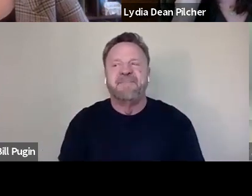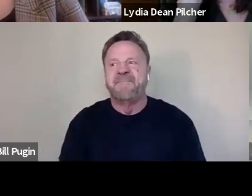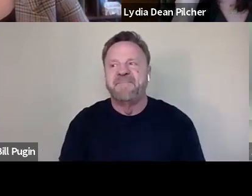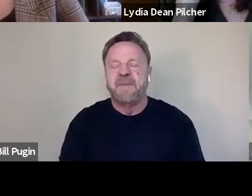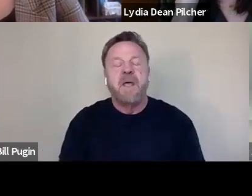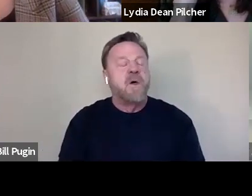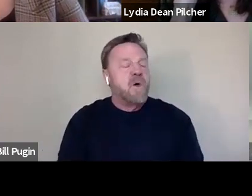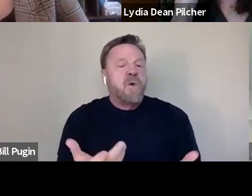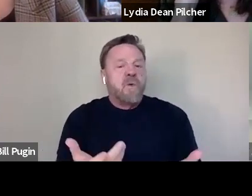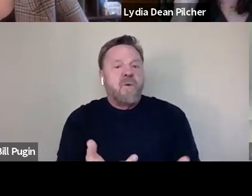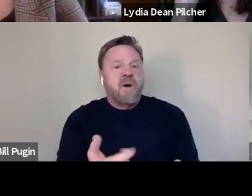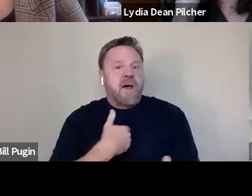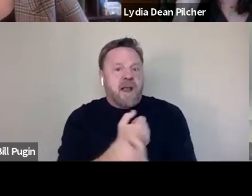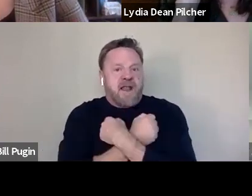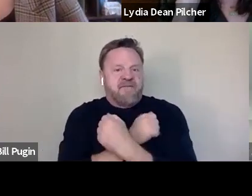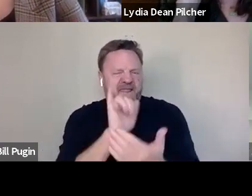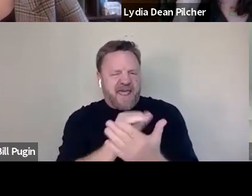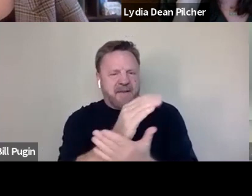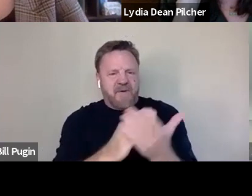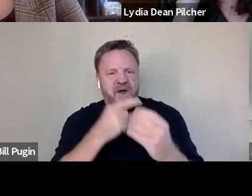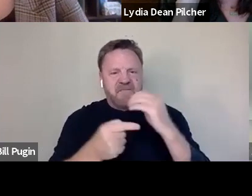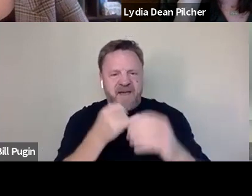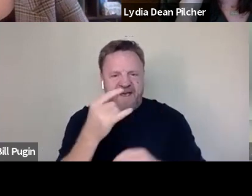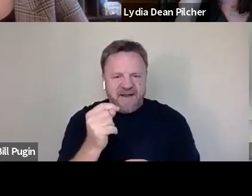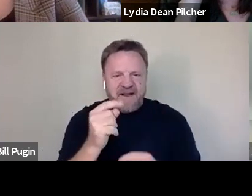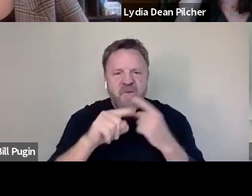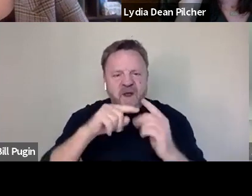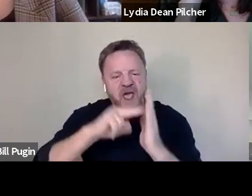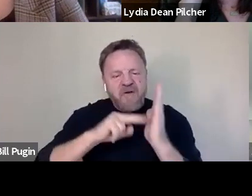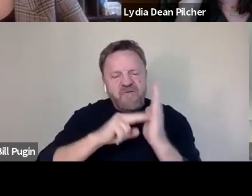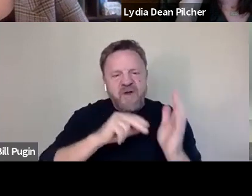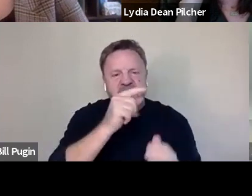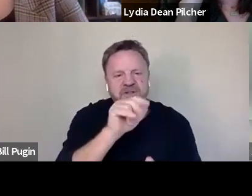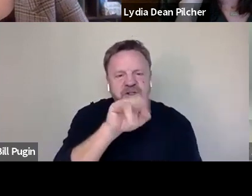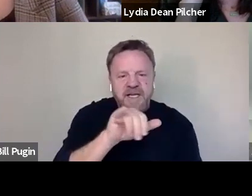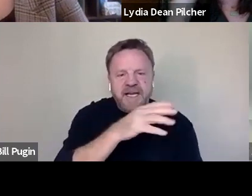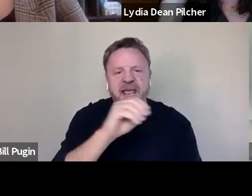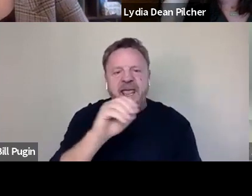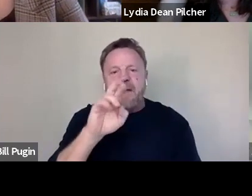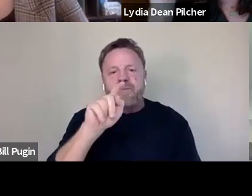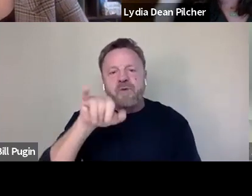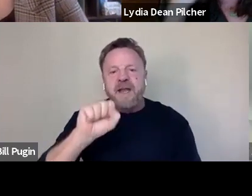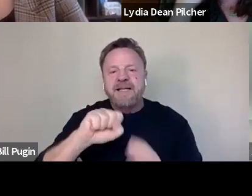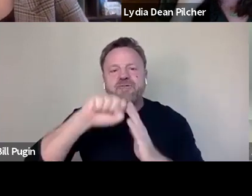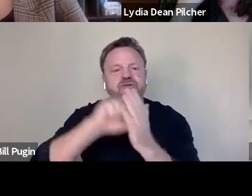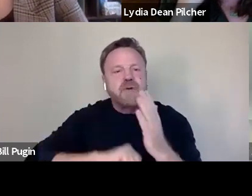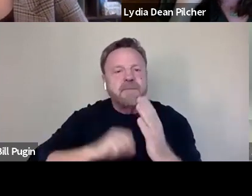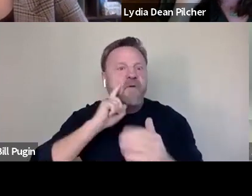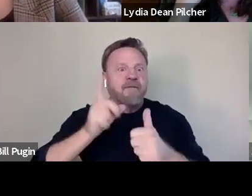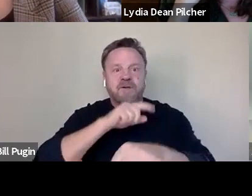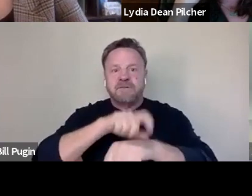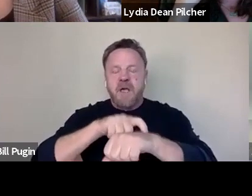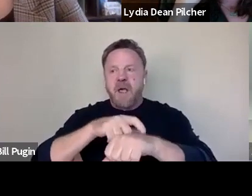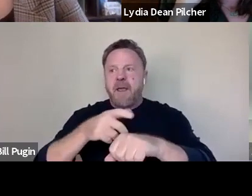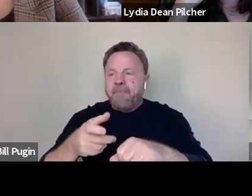Well, that's what I loved about it. And when I read Ginny and Brittany's script for the first time, the idea that this